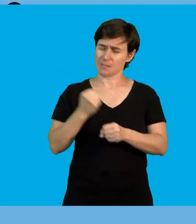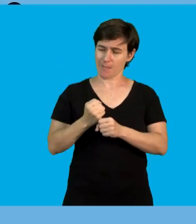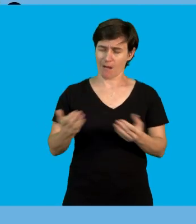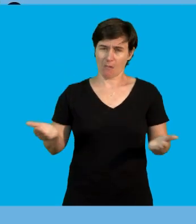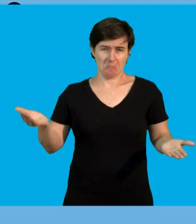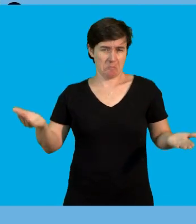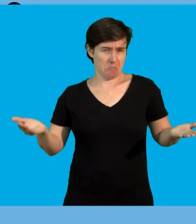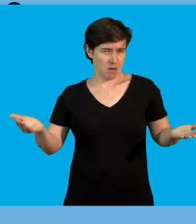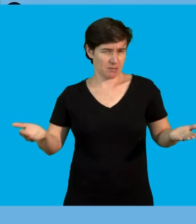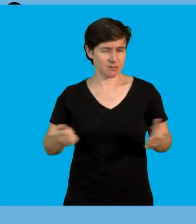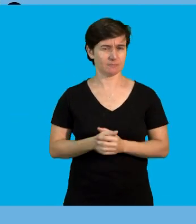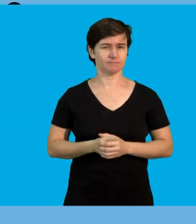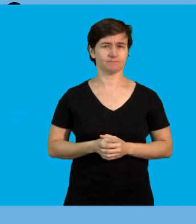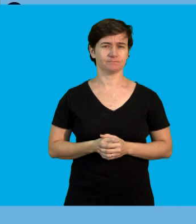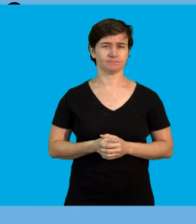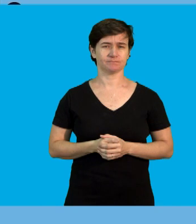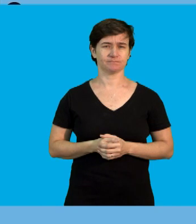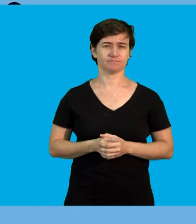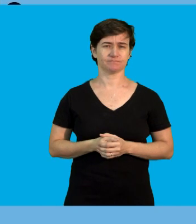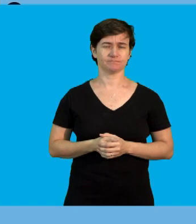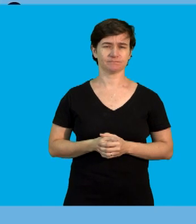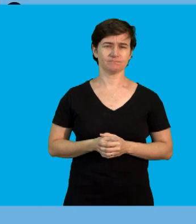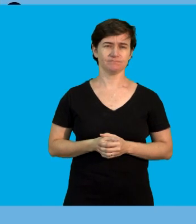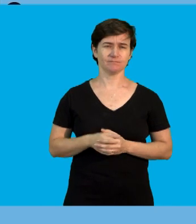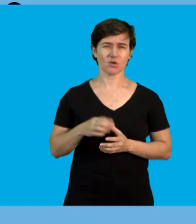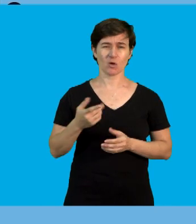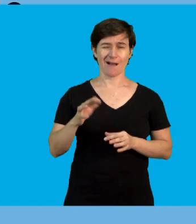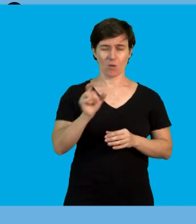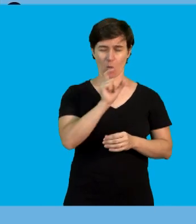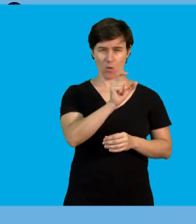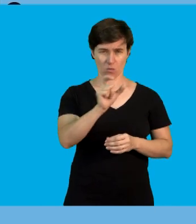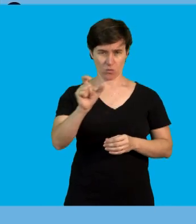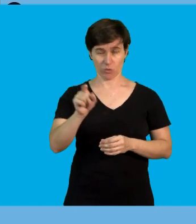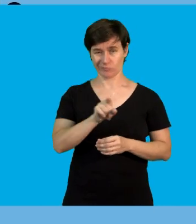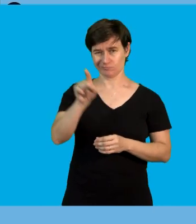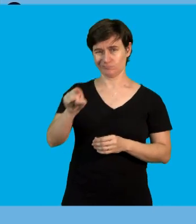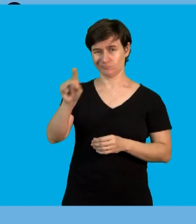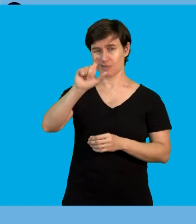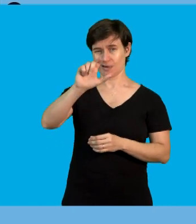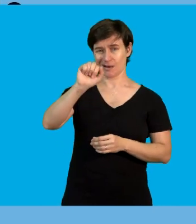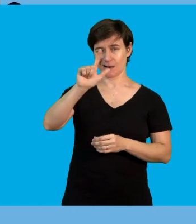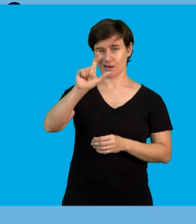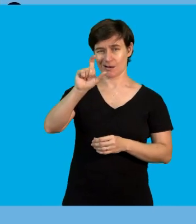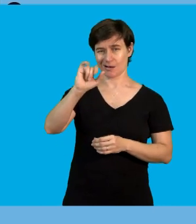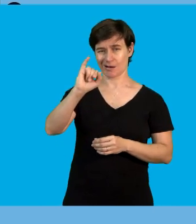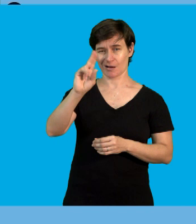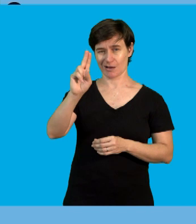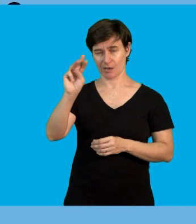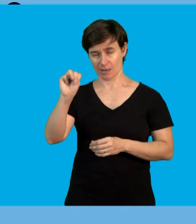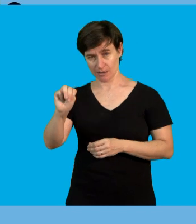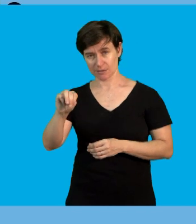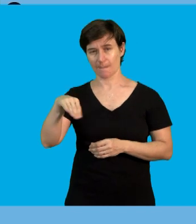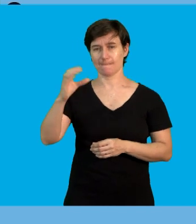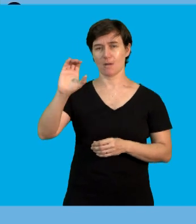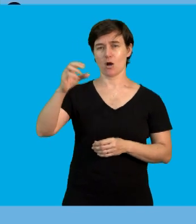the chemical equation. So obviously our salt in terms of the weight equation, it's going to be calcium